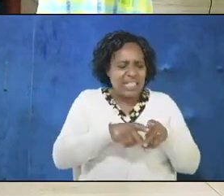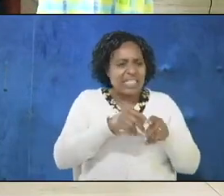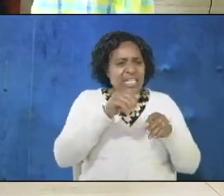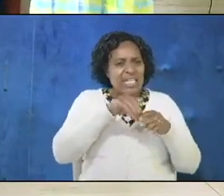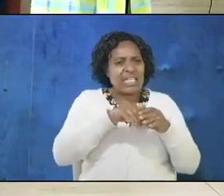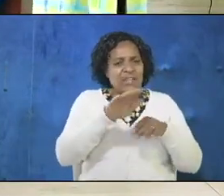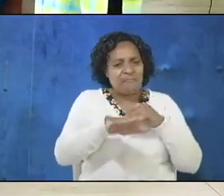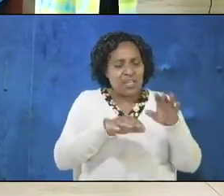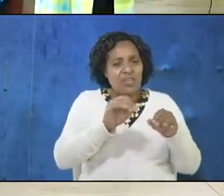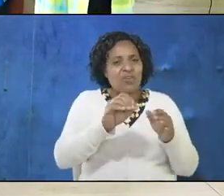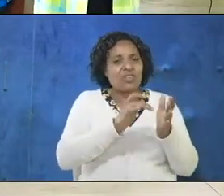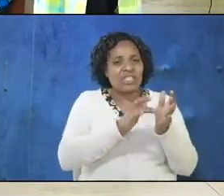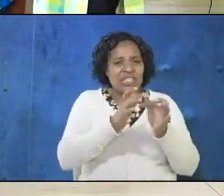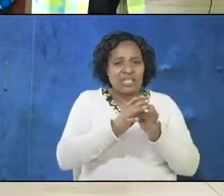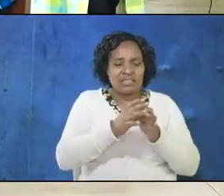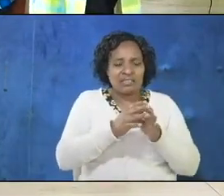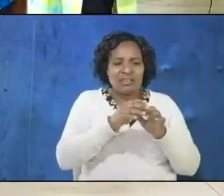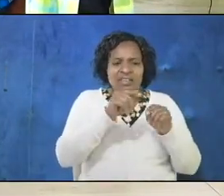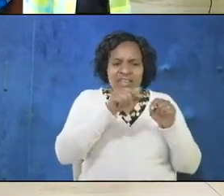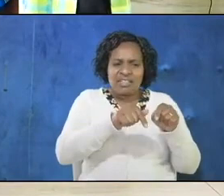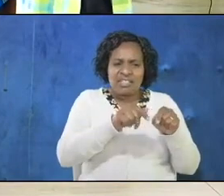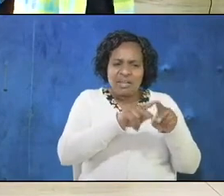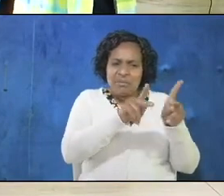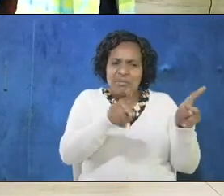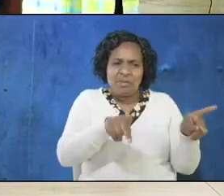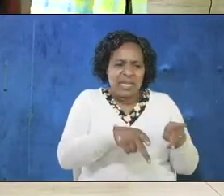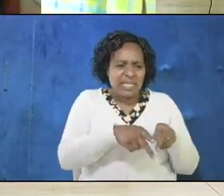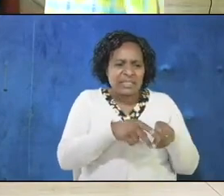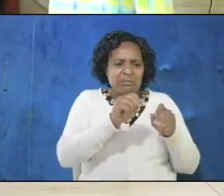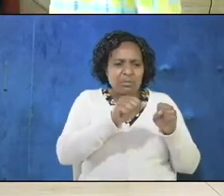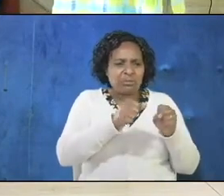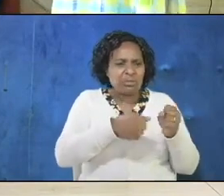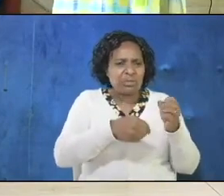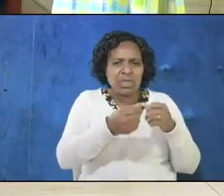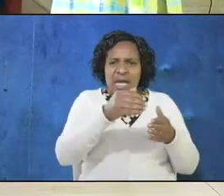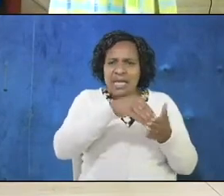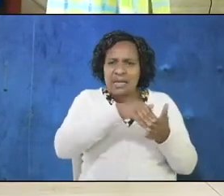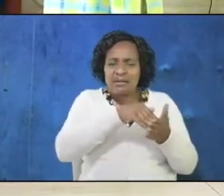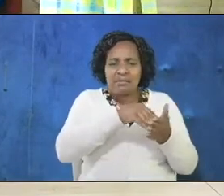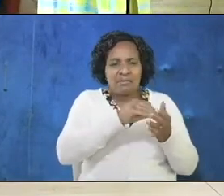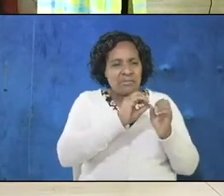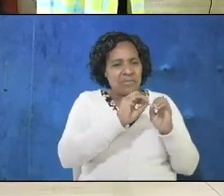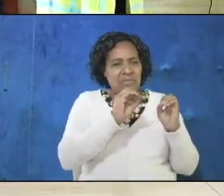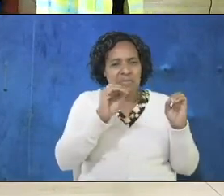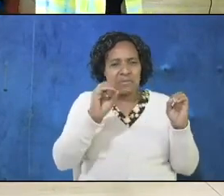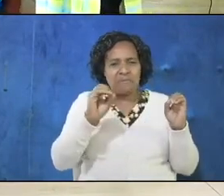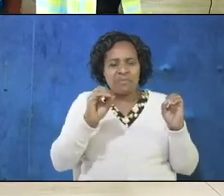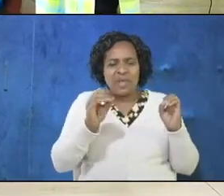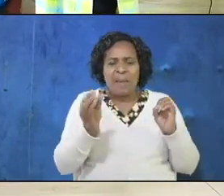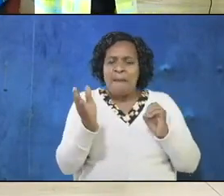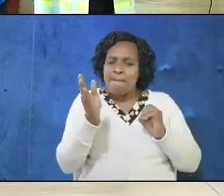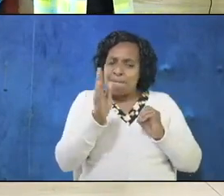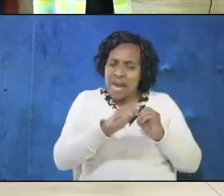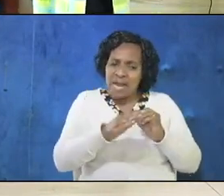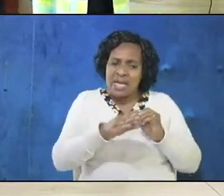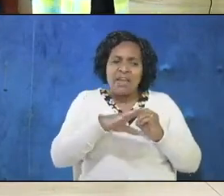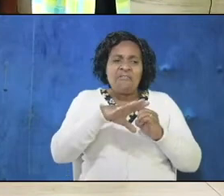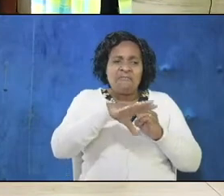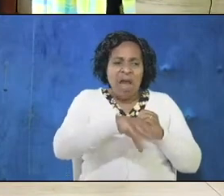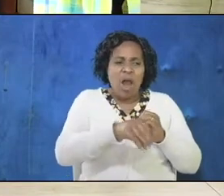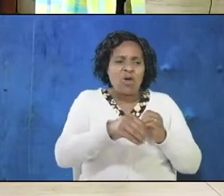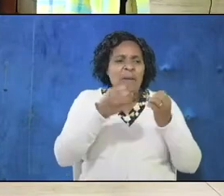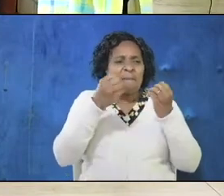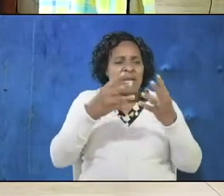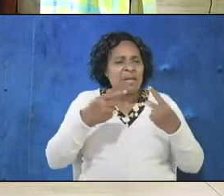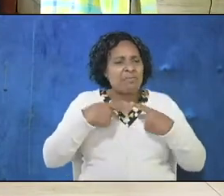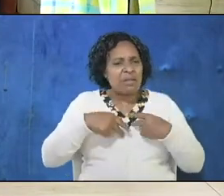Jesus. Did they try to stone him again this time? Imagine no. In fact, he went back and found most people had